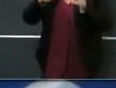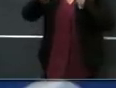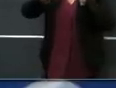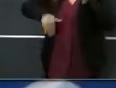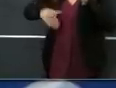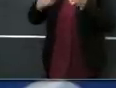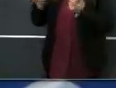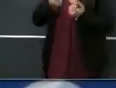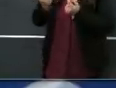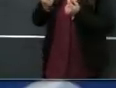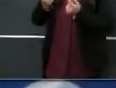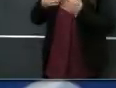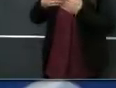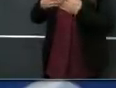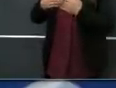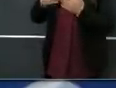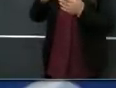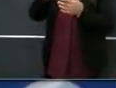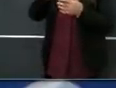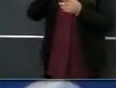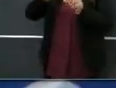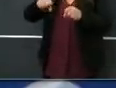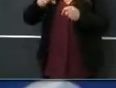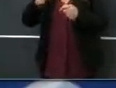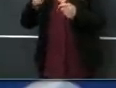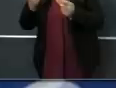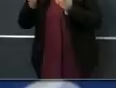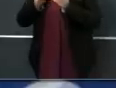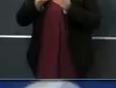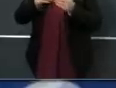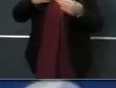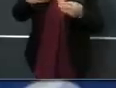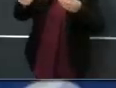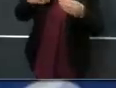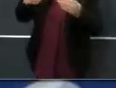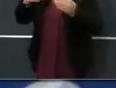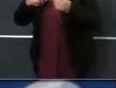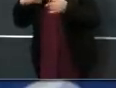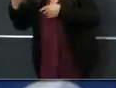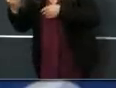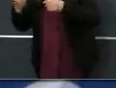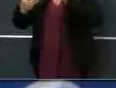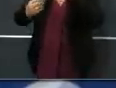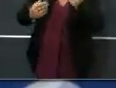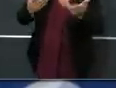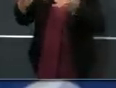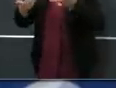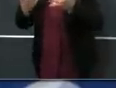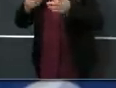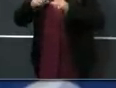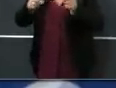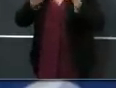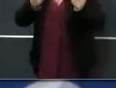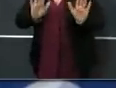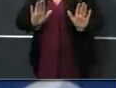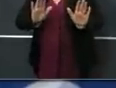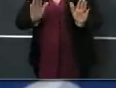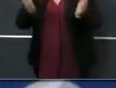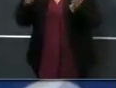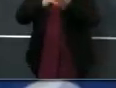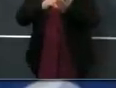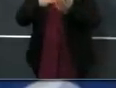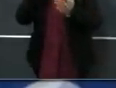a strengthening that has happened at the local level, and that can be loosened. But again, the cap is